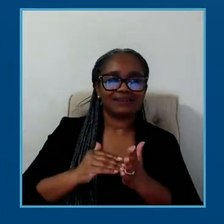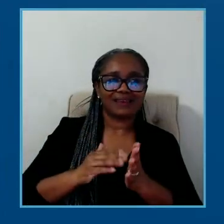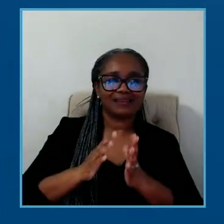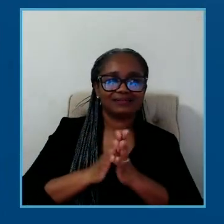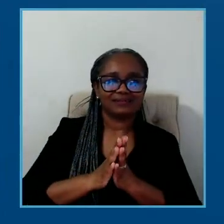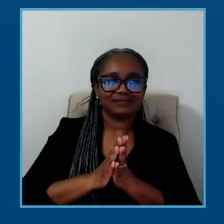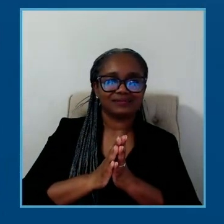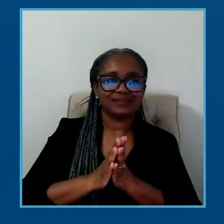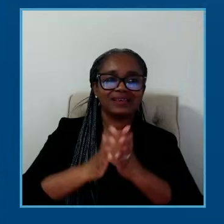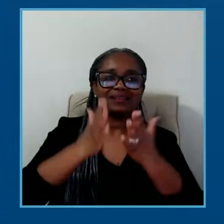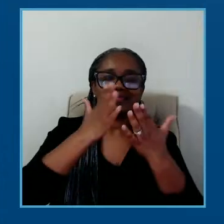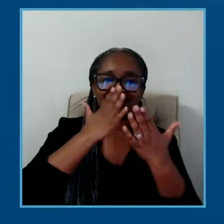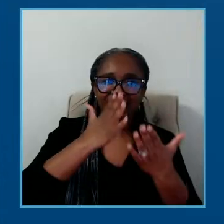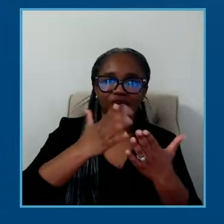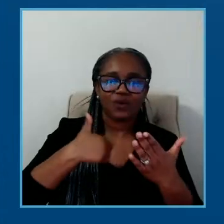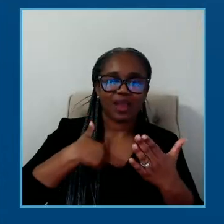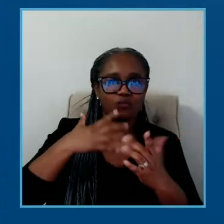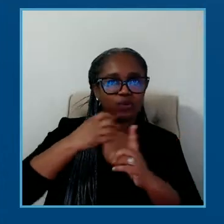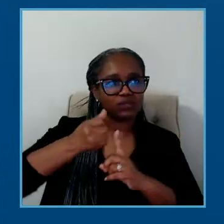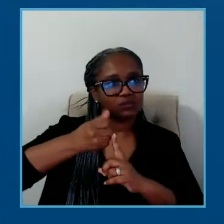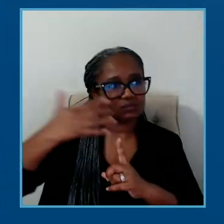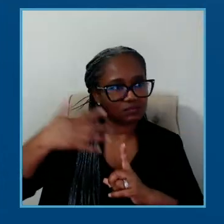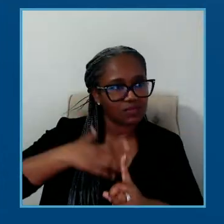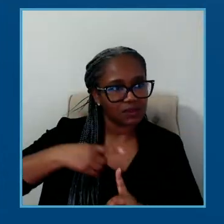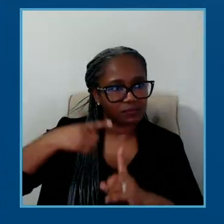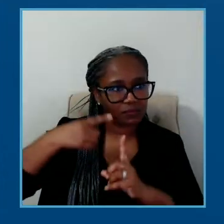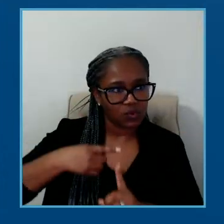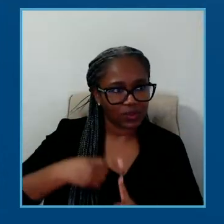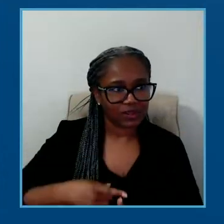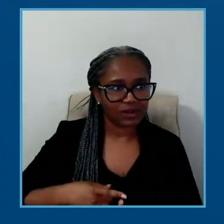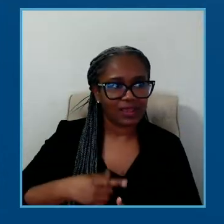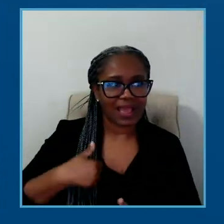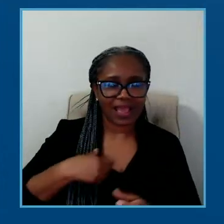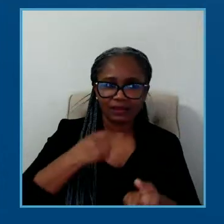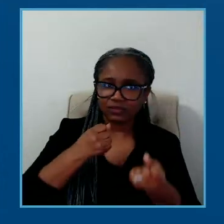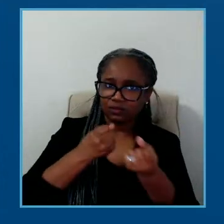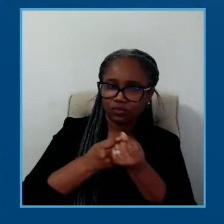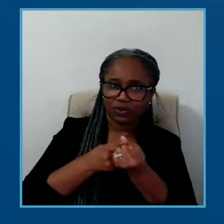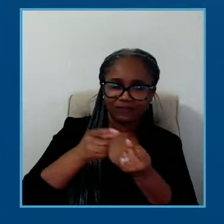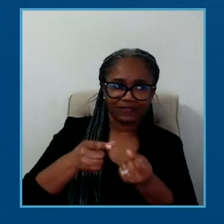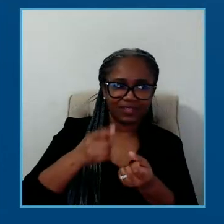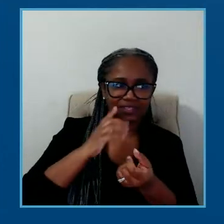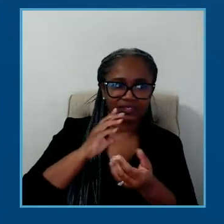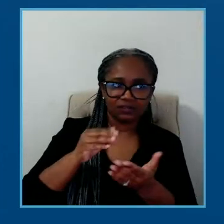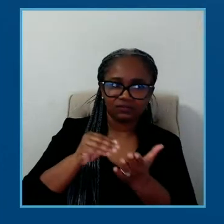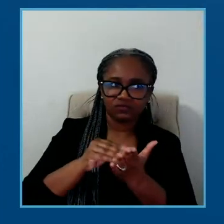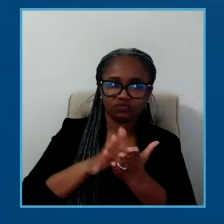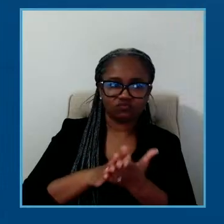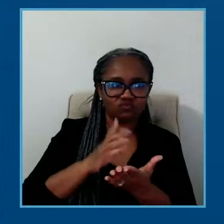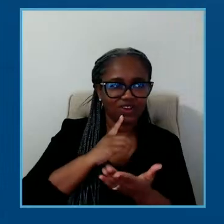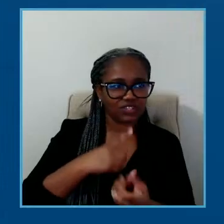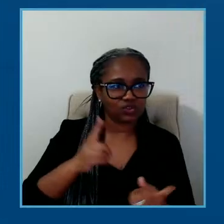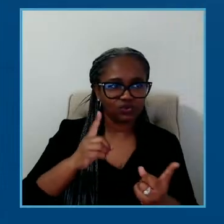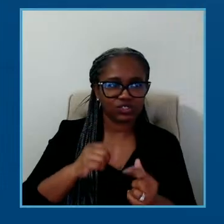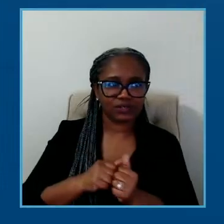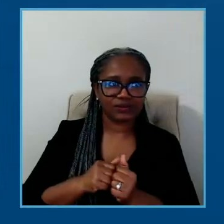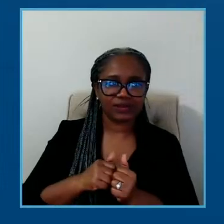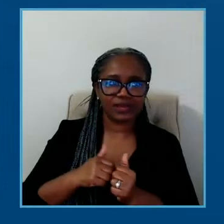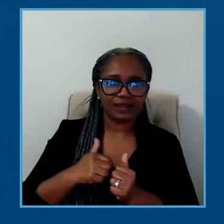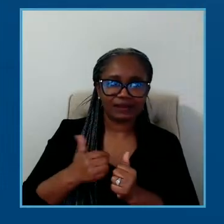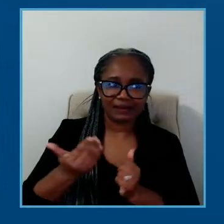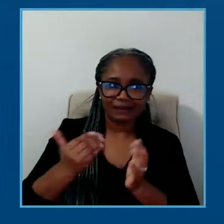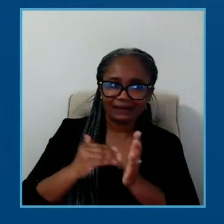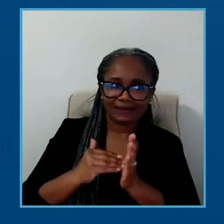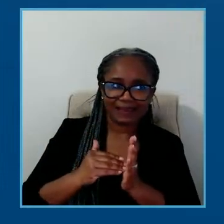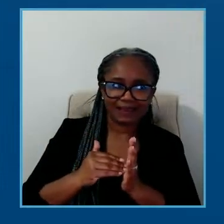individual. So that does not come into play when we're talking about the gender balance of the officers